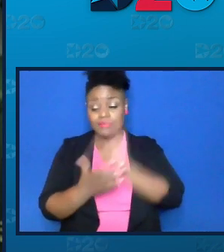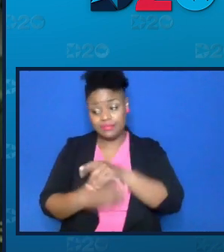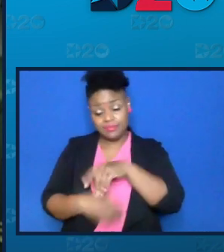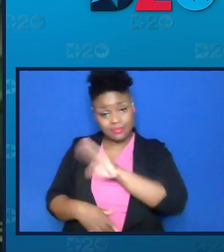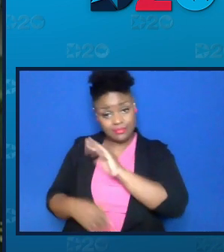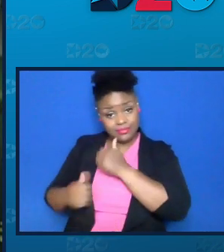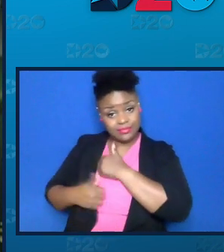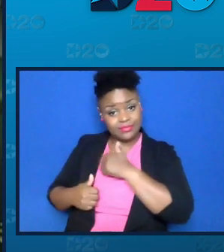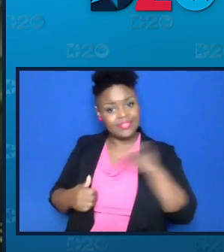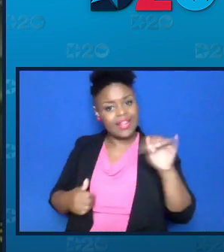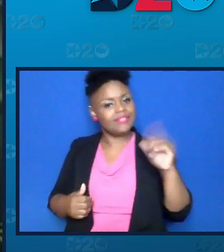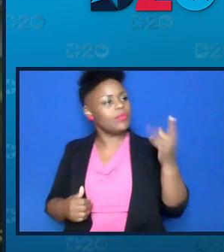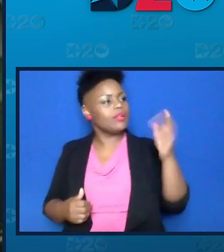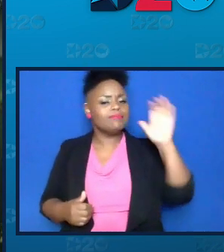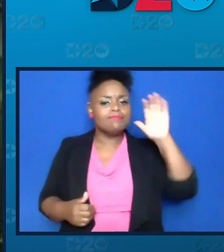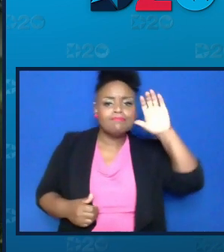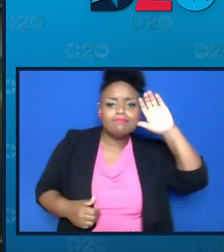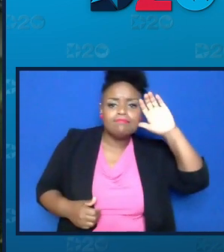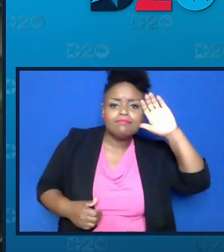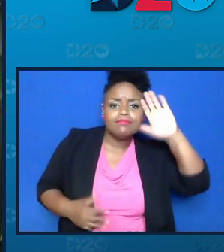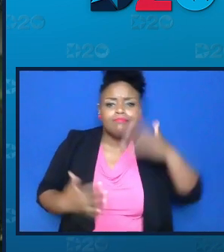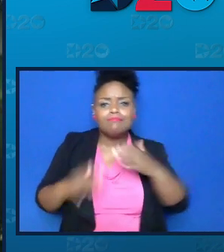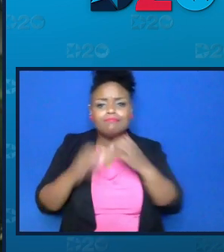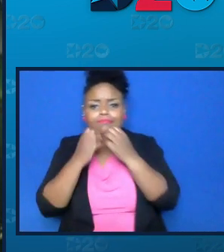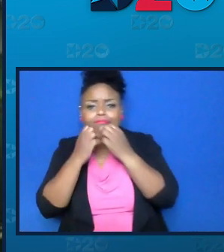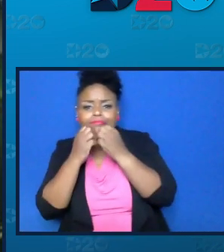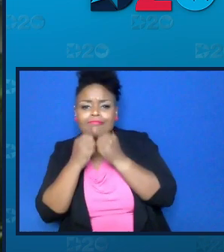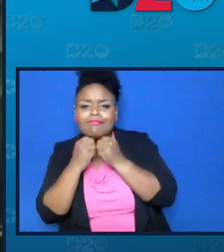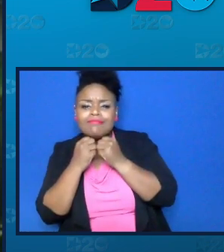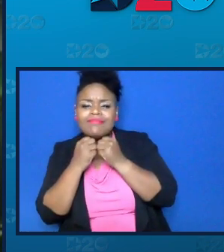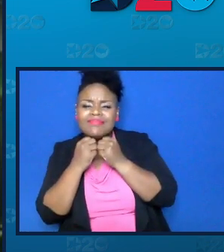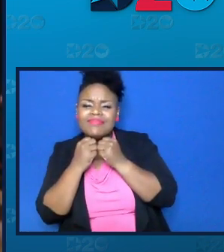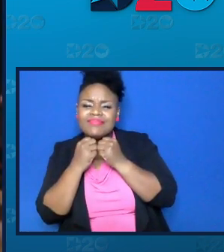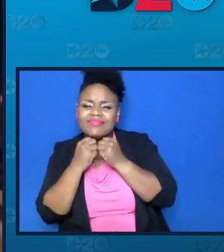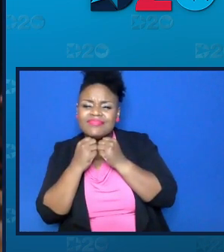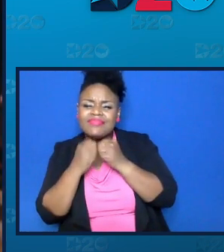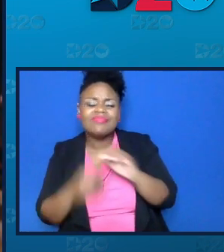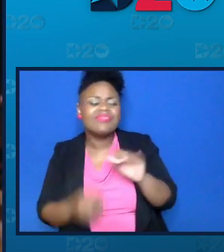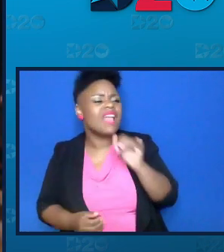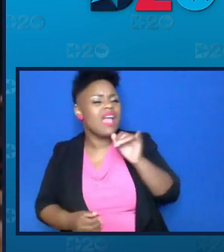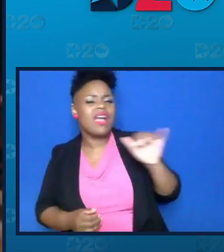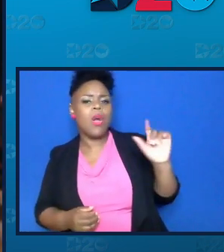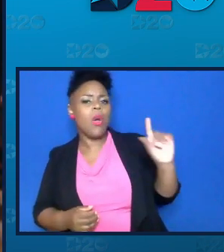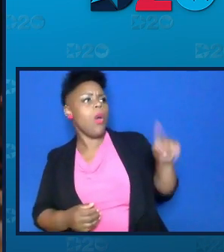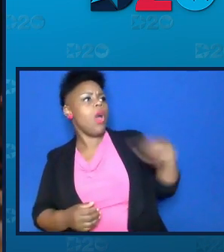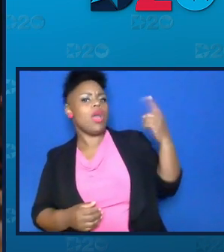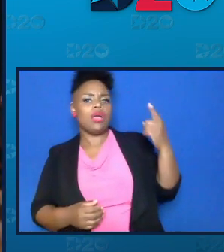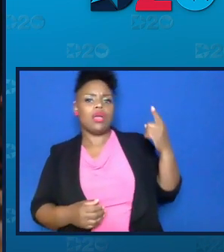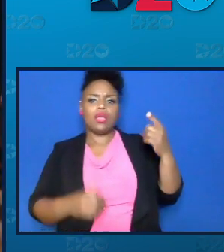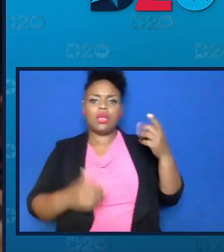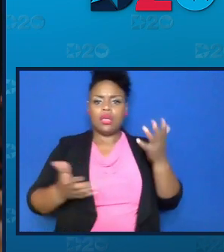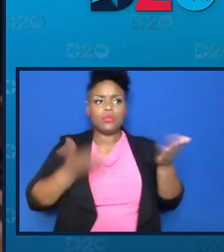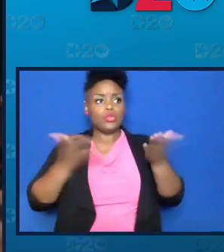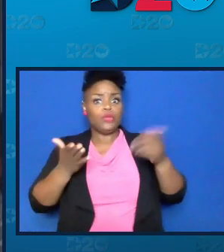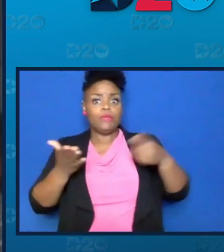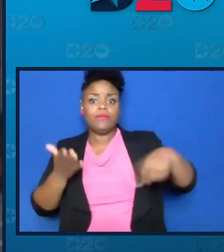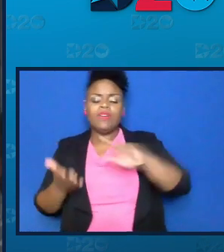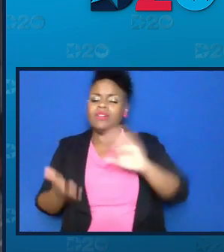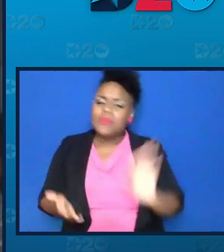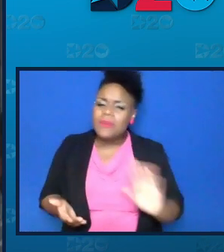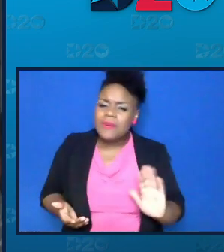cared. It's not just the service member who serves. The entire family serves as